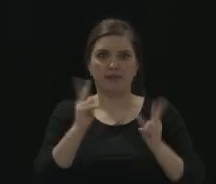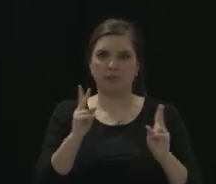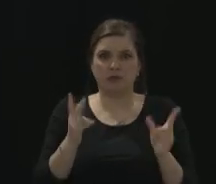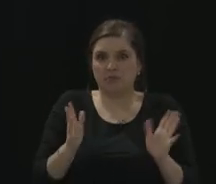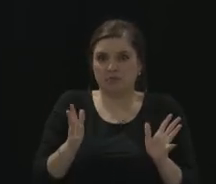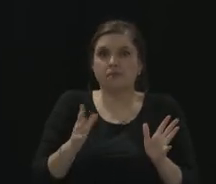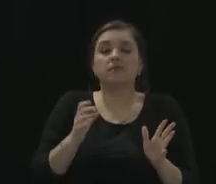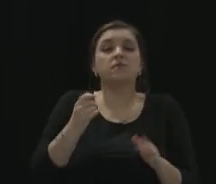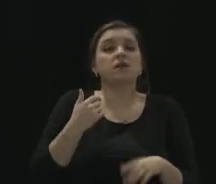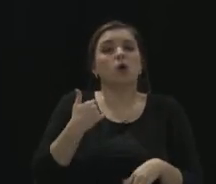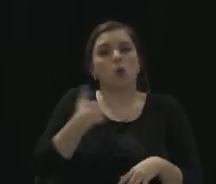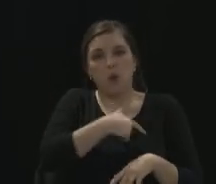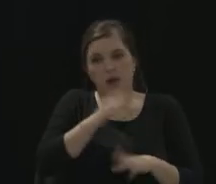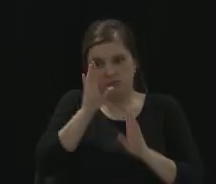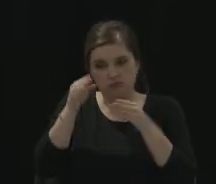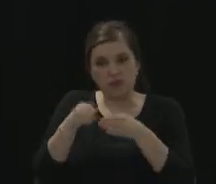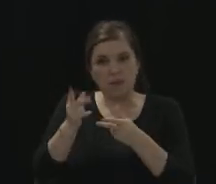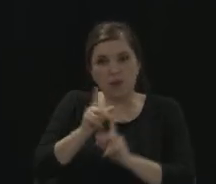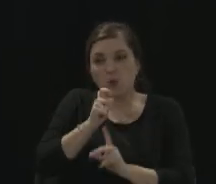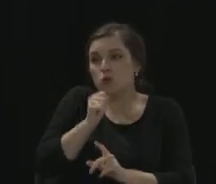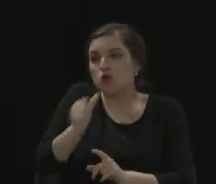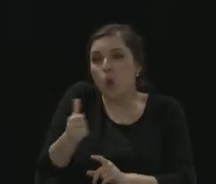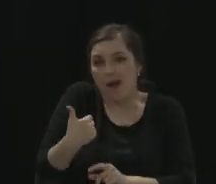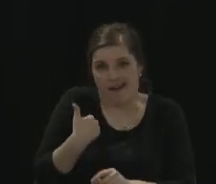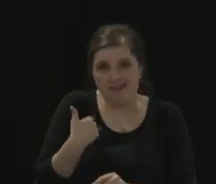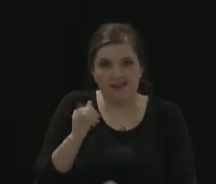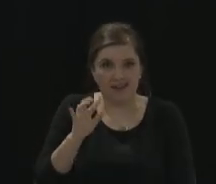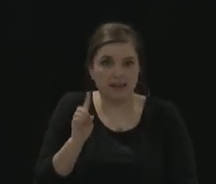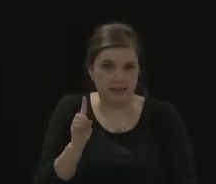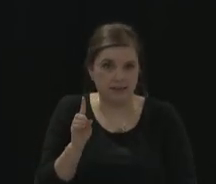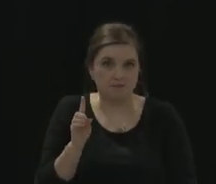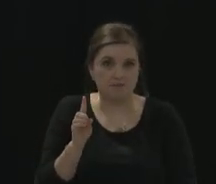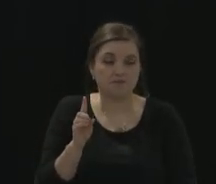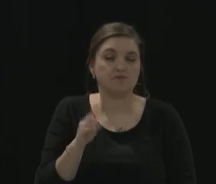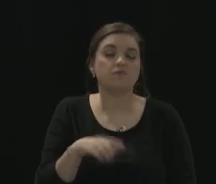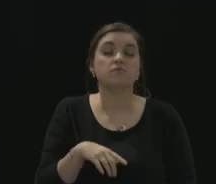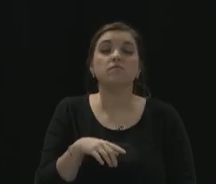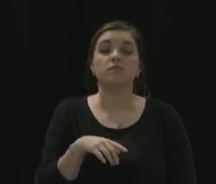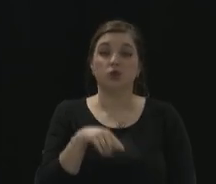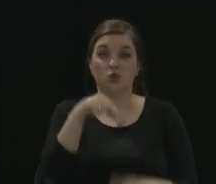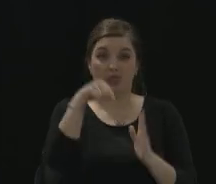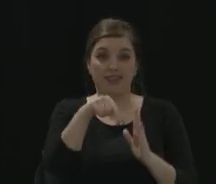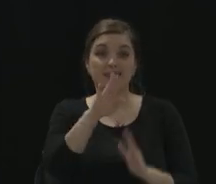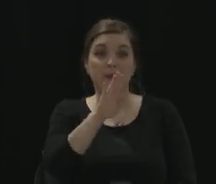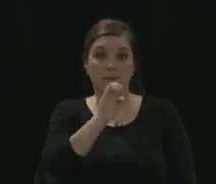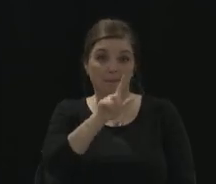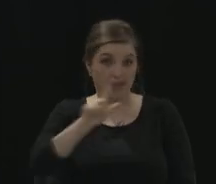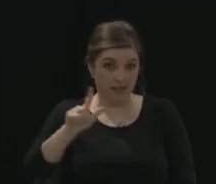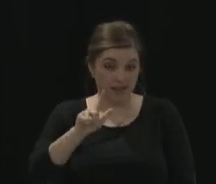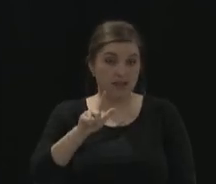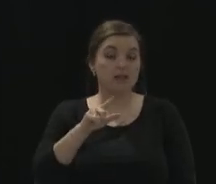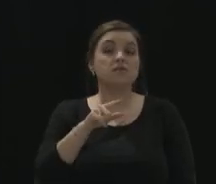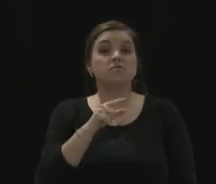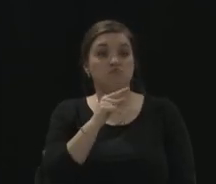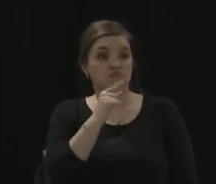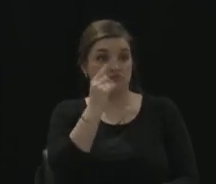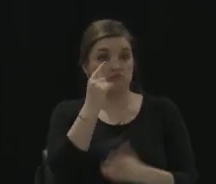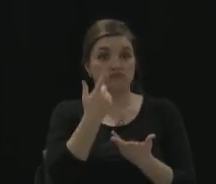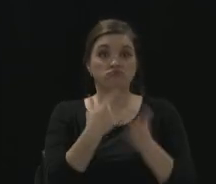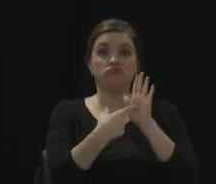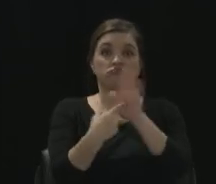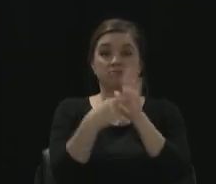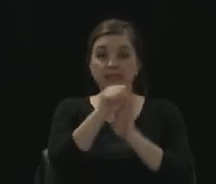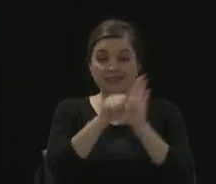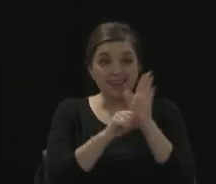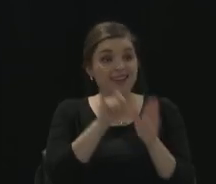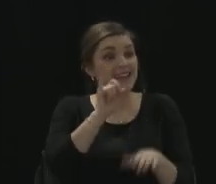have an ID. And what the state did in this bill is, if you do not have a driver's license, and you're wanting to have the state ID,